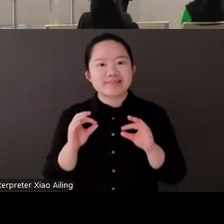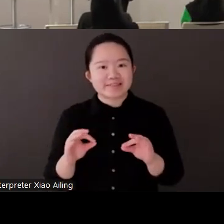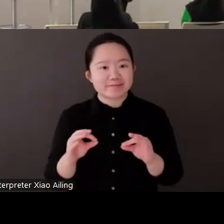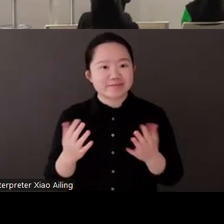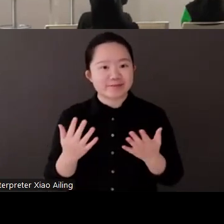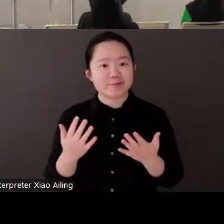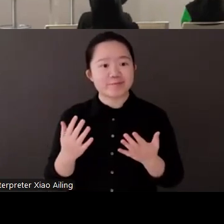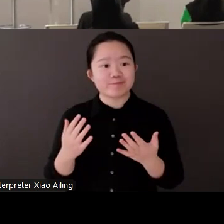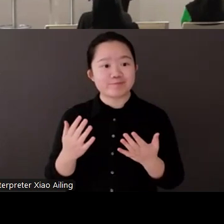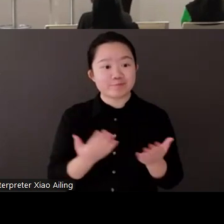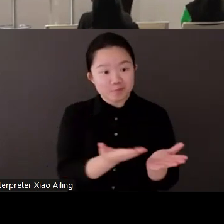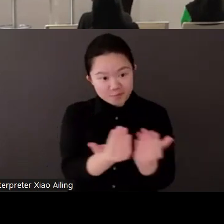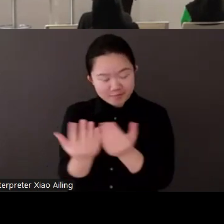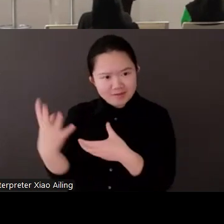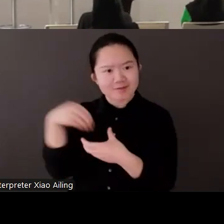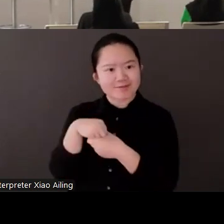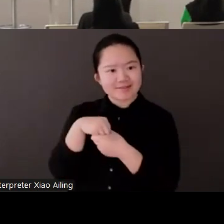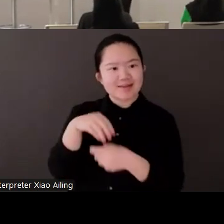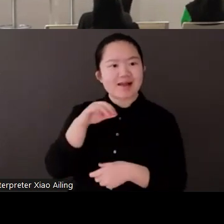access to different webinars and